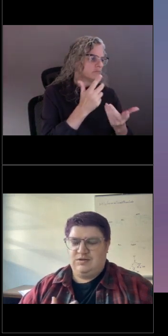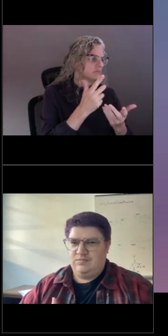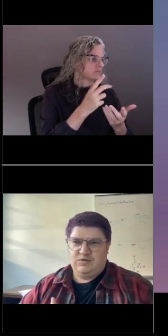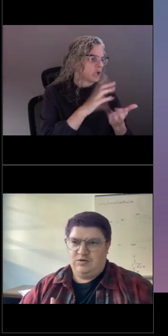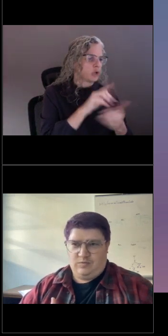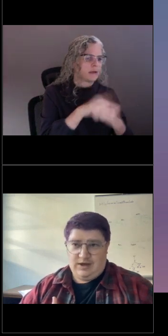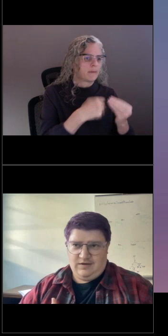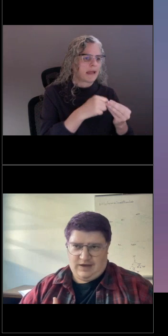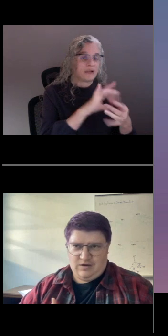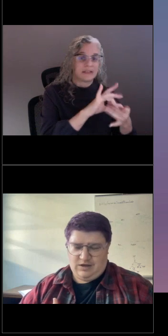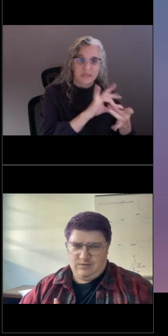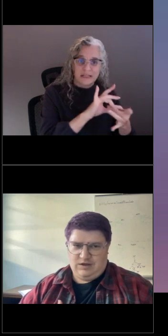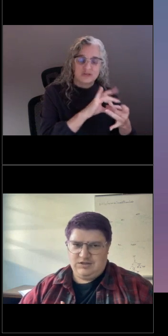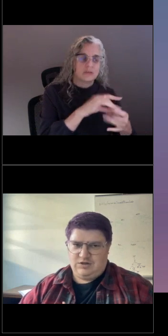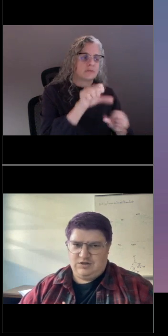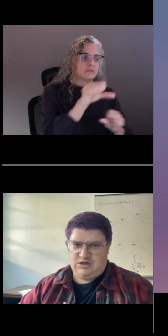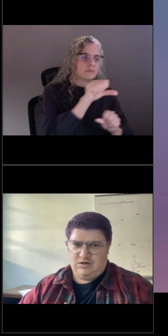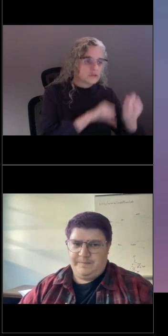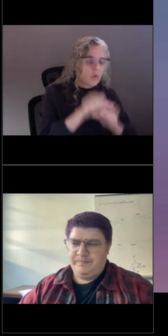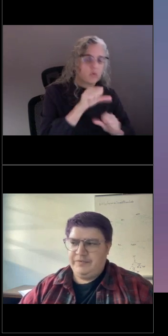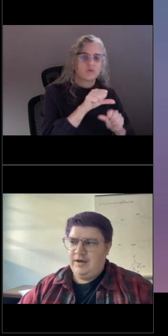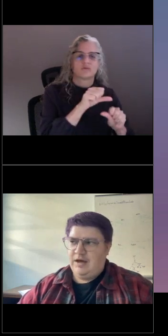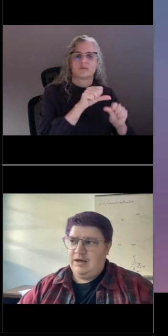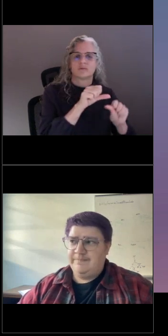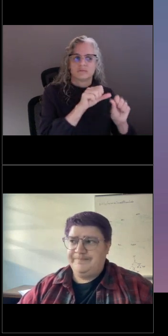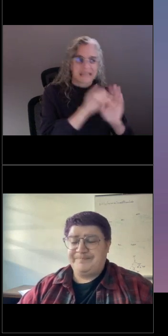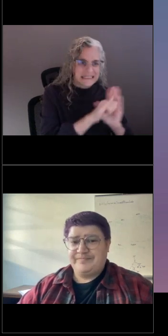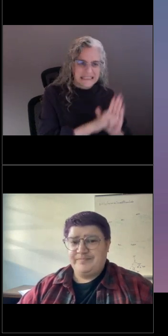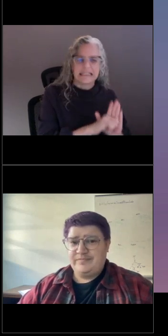or some sort of way of how they relate to their gender.